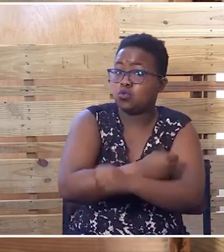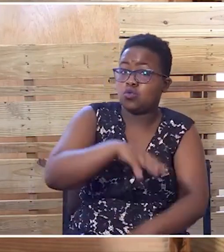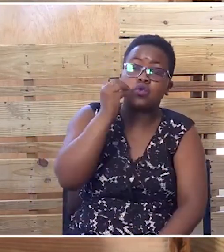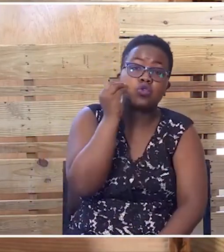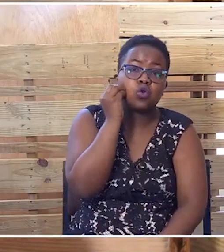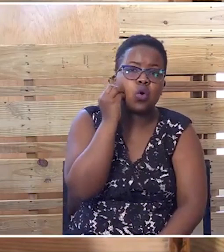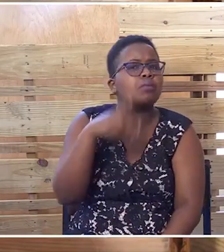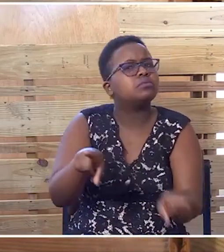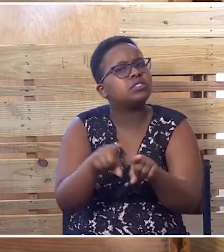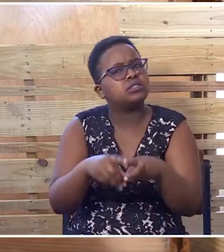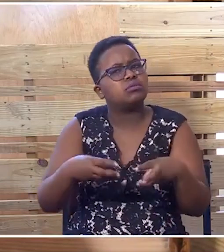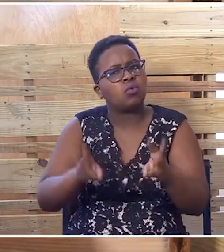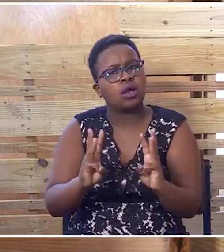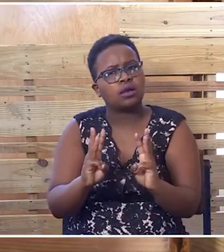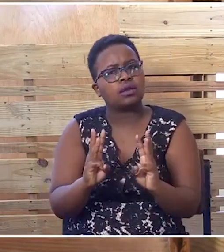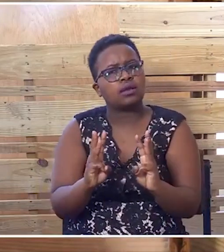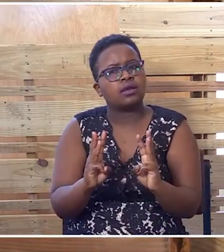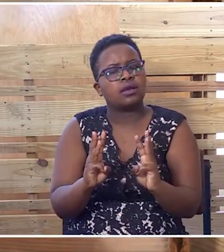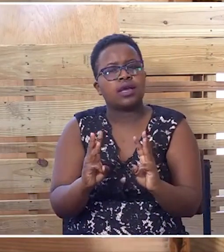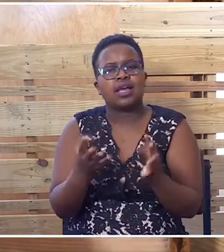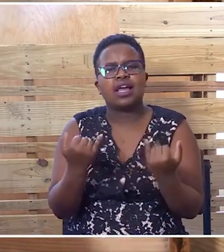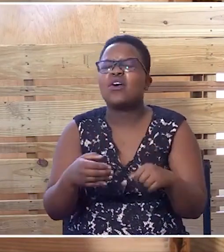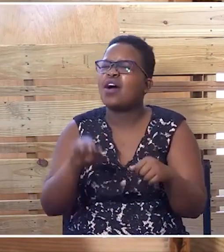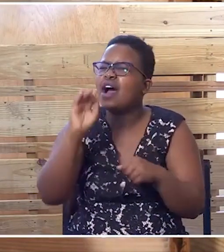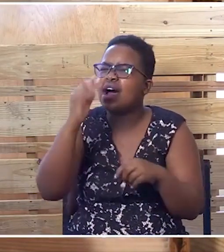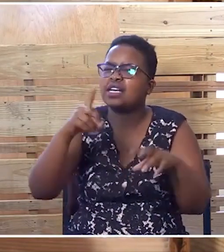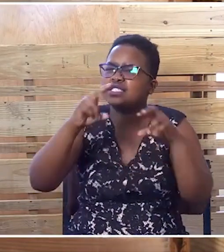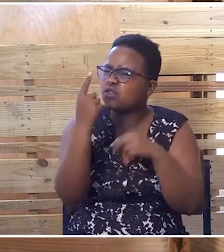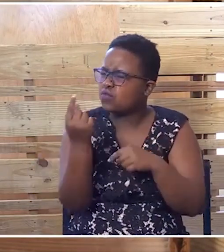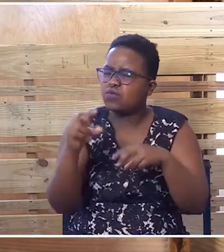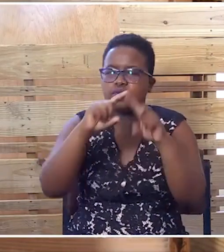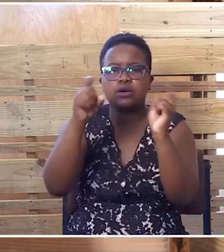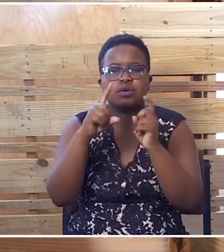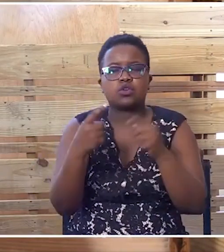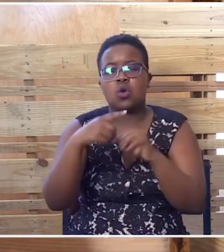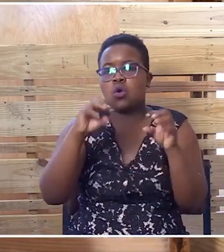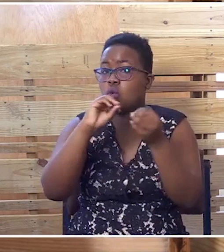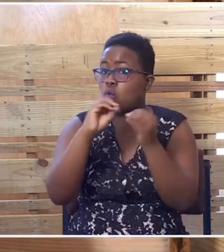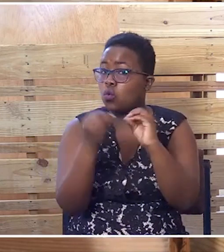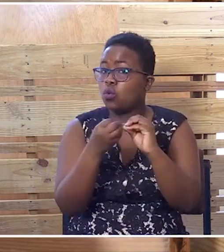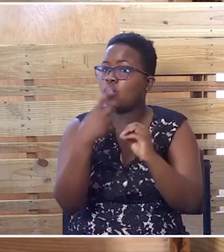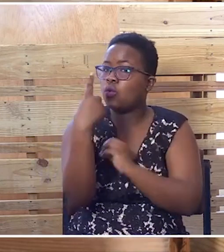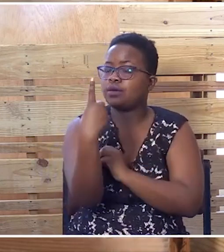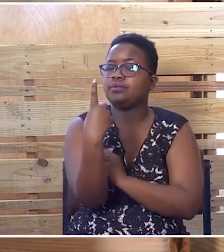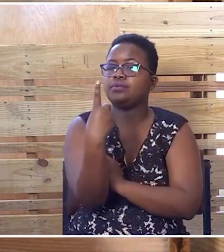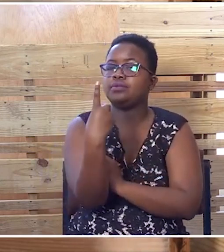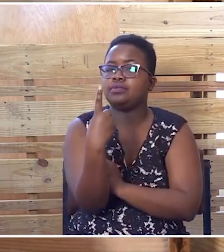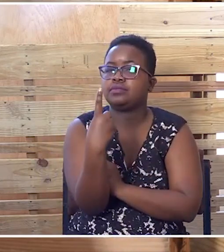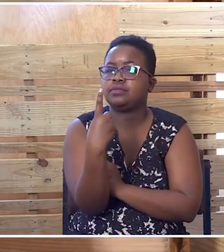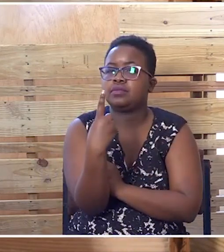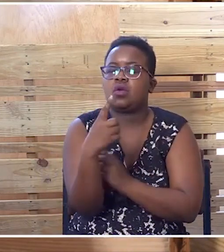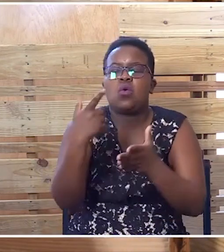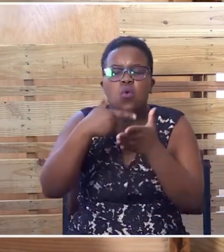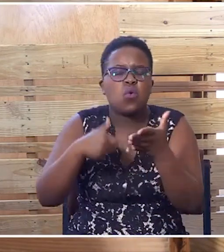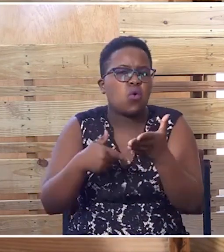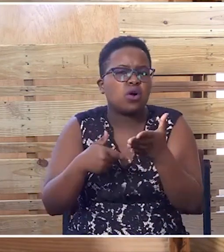would ask us, you know, a few questions that, to think about. So one, question number one, what are some of the